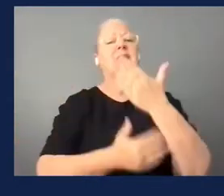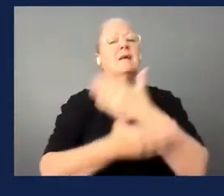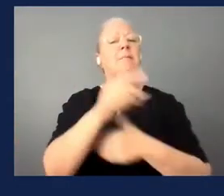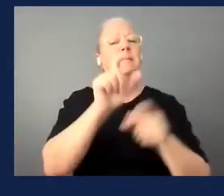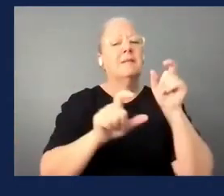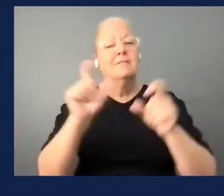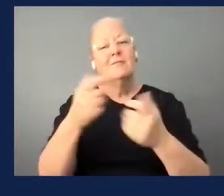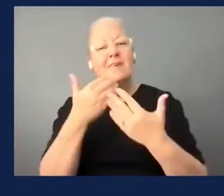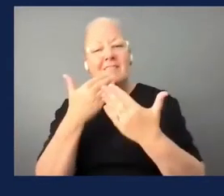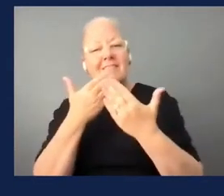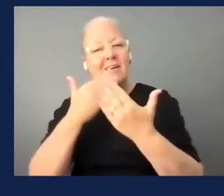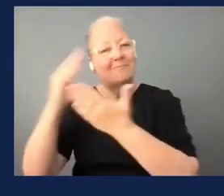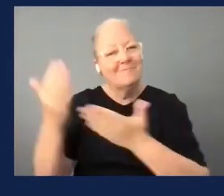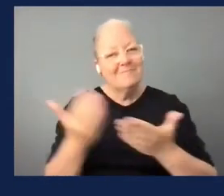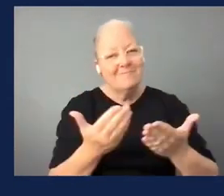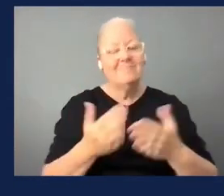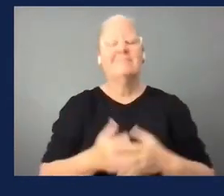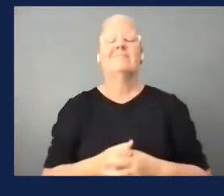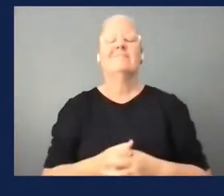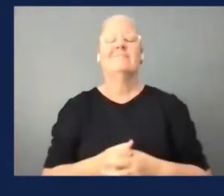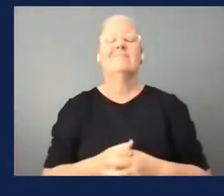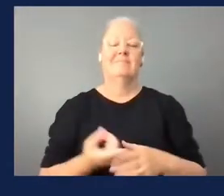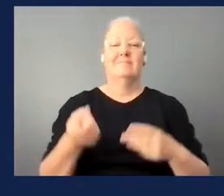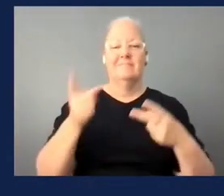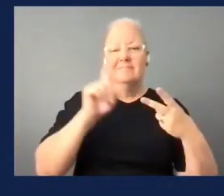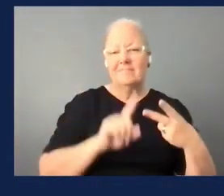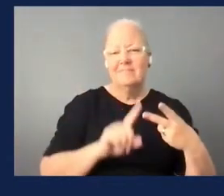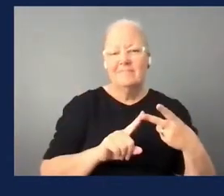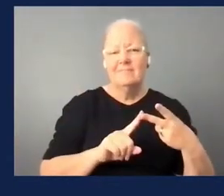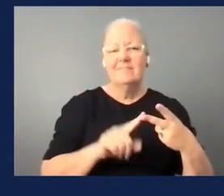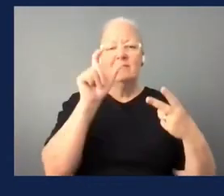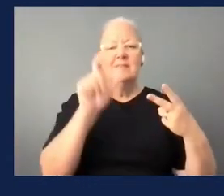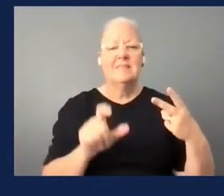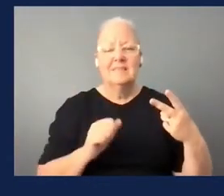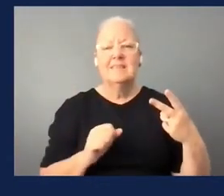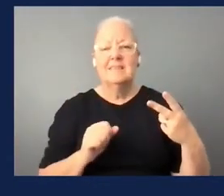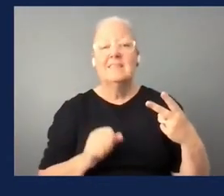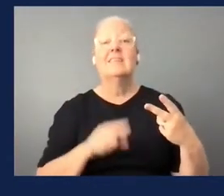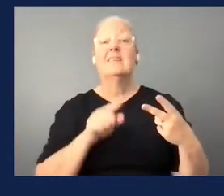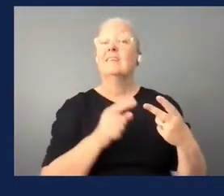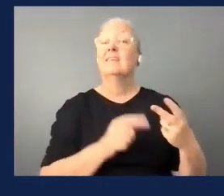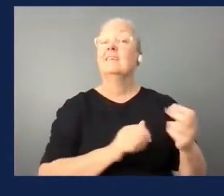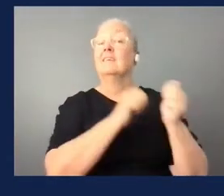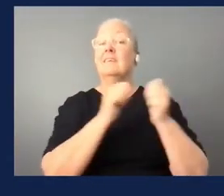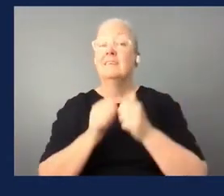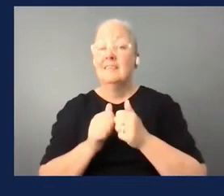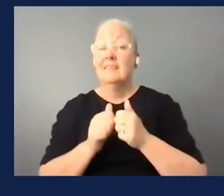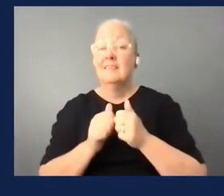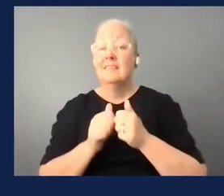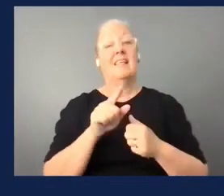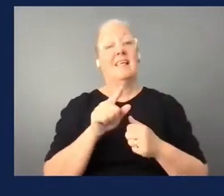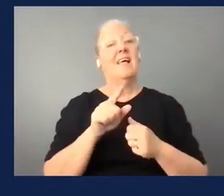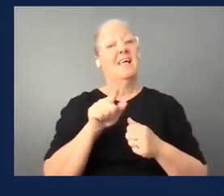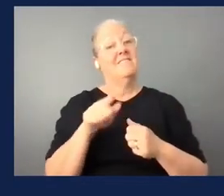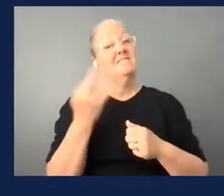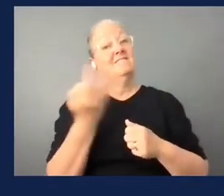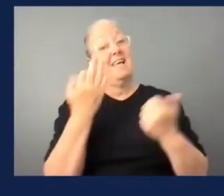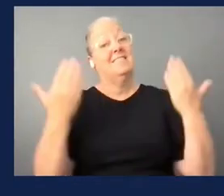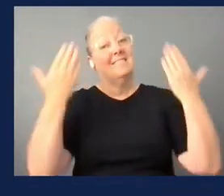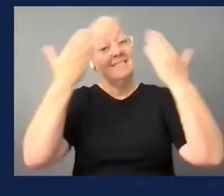Laura. We also have V Blackwood, who is joining us on their Friday night. So thank you for spending your weekend with